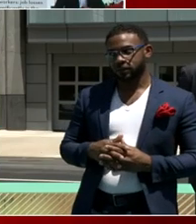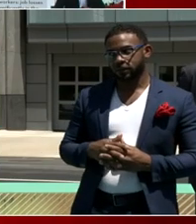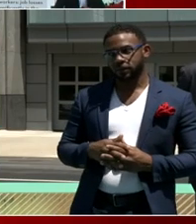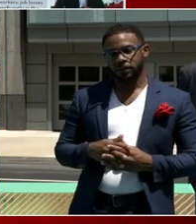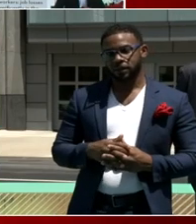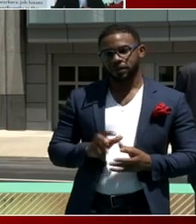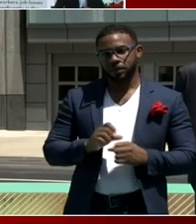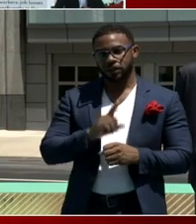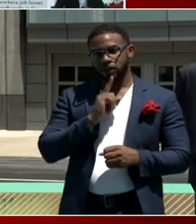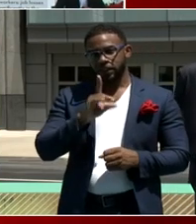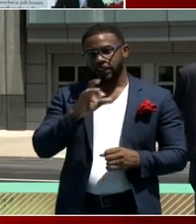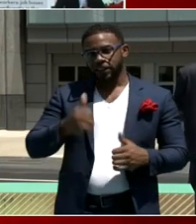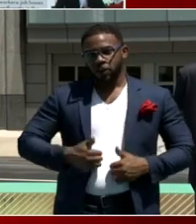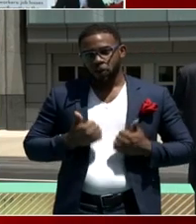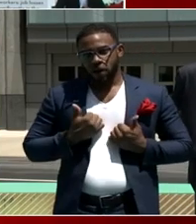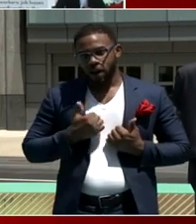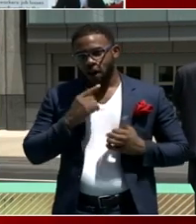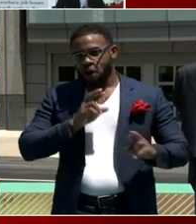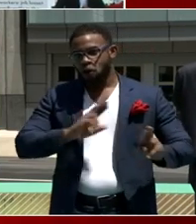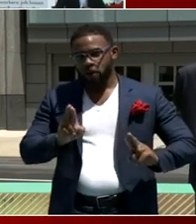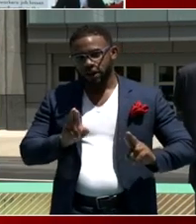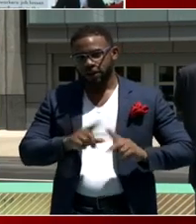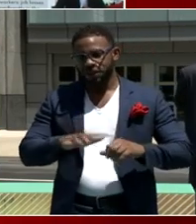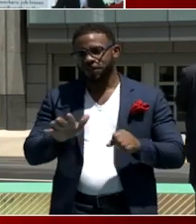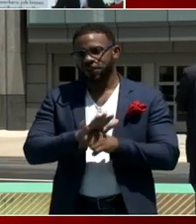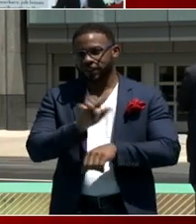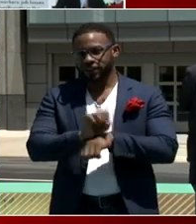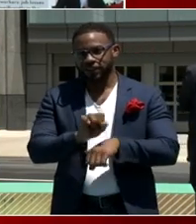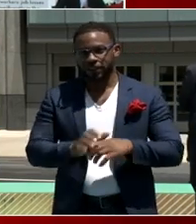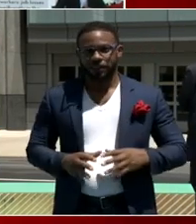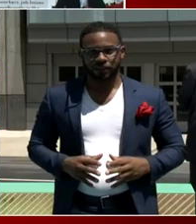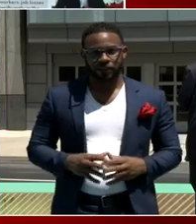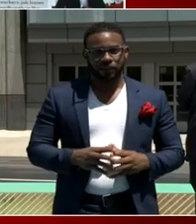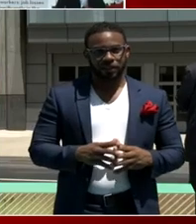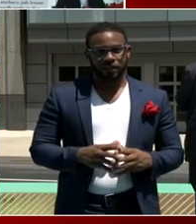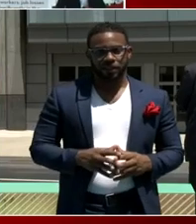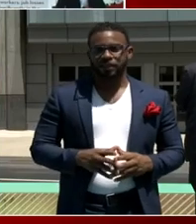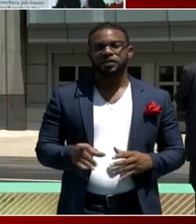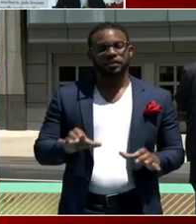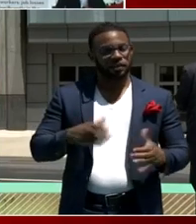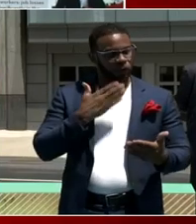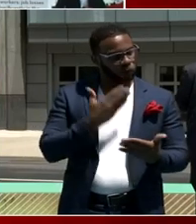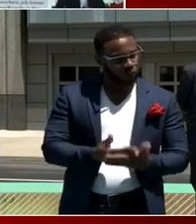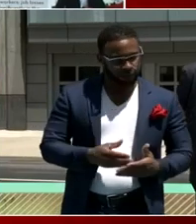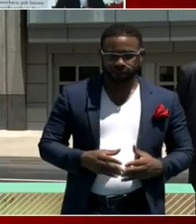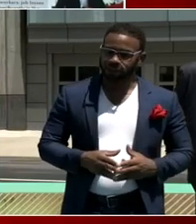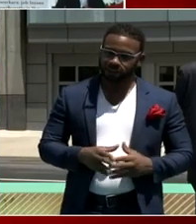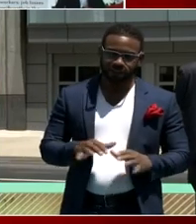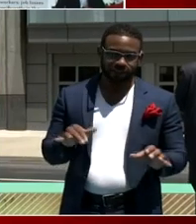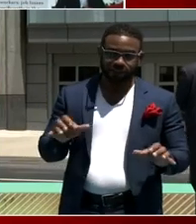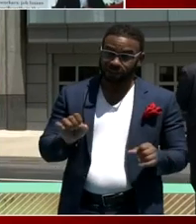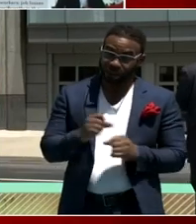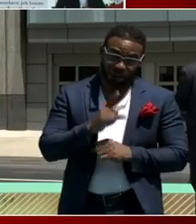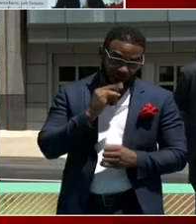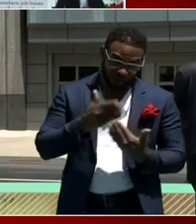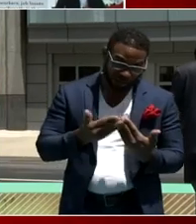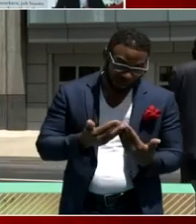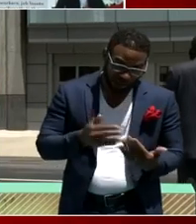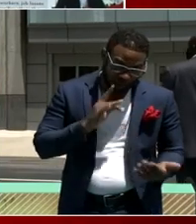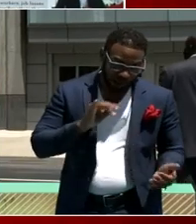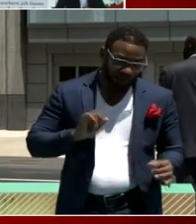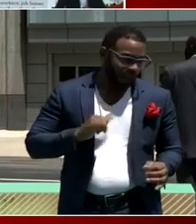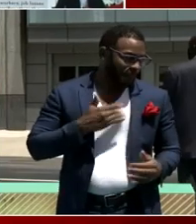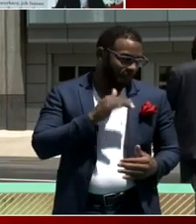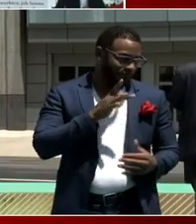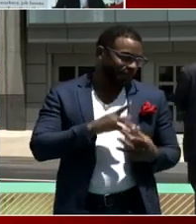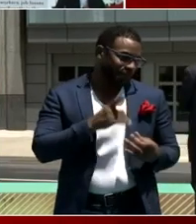makes sure that DC residents are ready to fill those jobs. She does it well. She makes it look easy. And like my